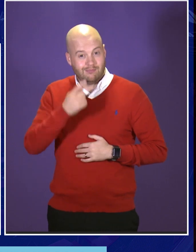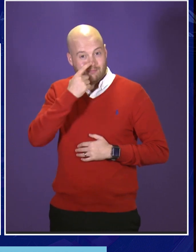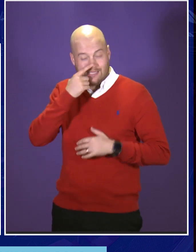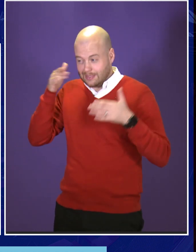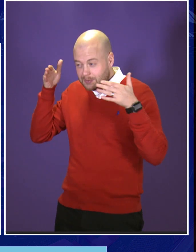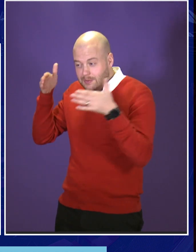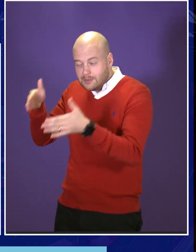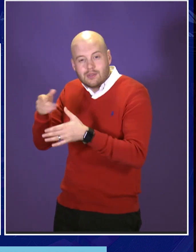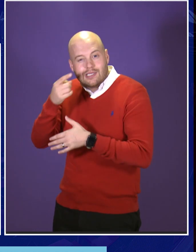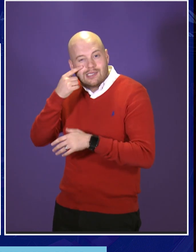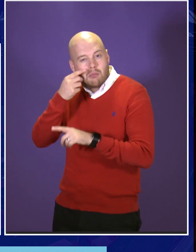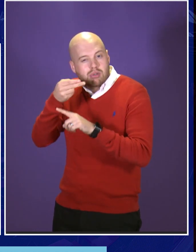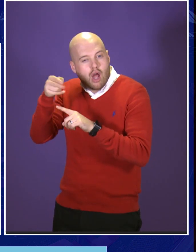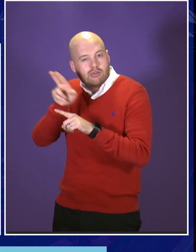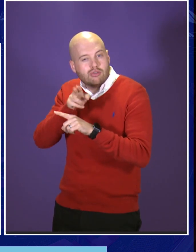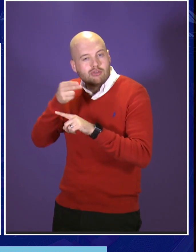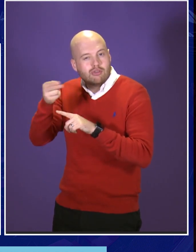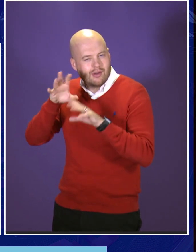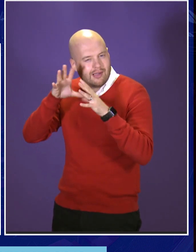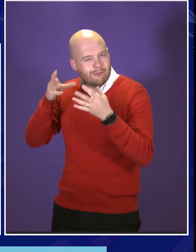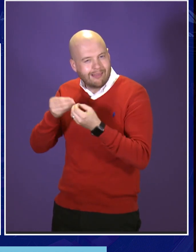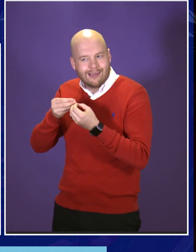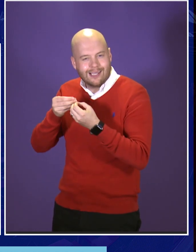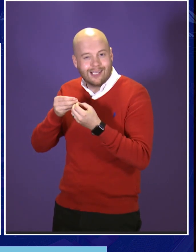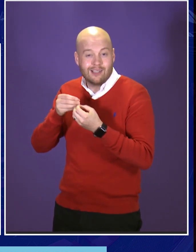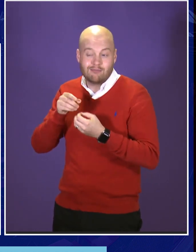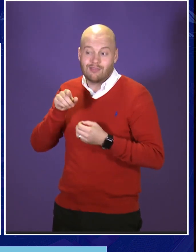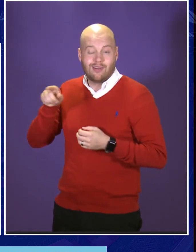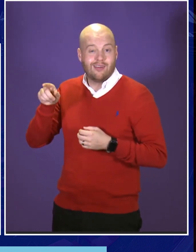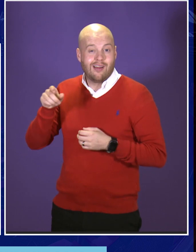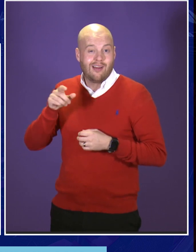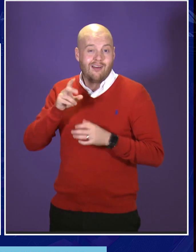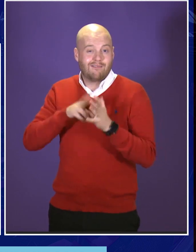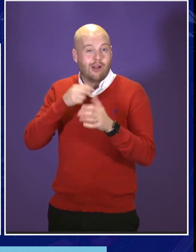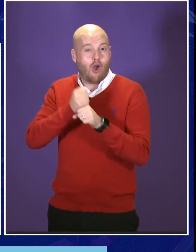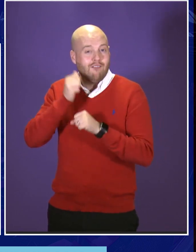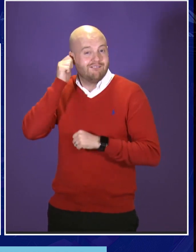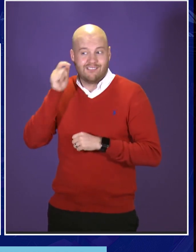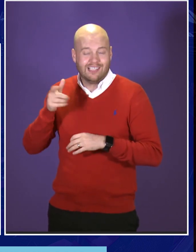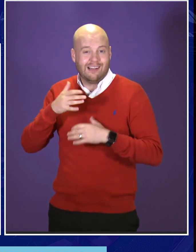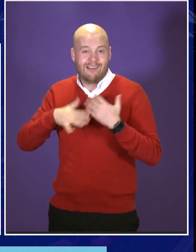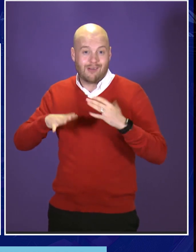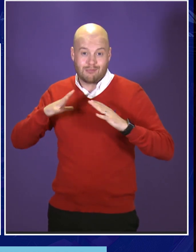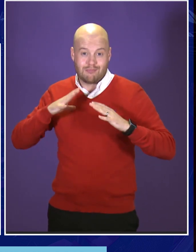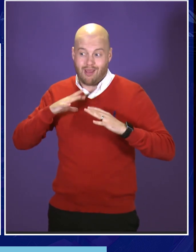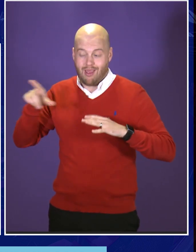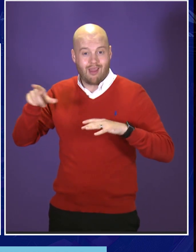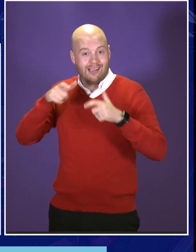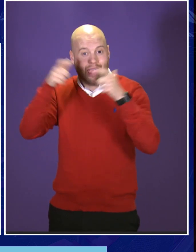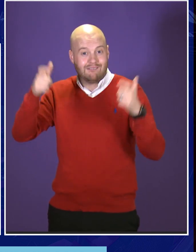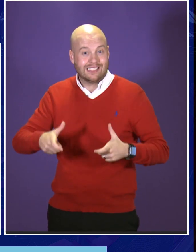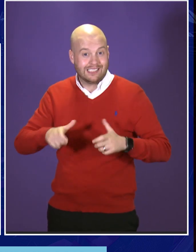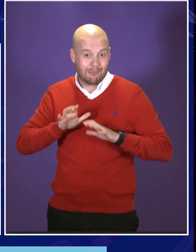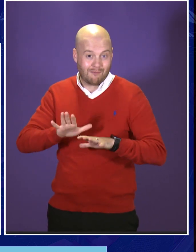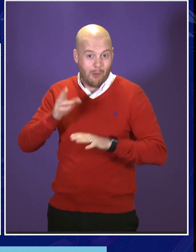see the brushstrokes, you can see the fact that he did not prepare his canvas before painting. And then you can actually look at the